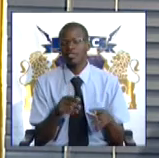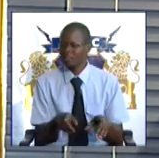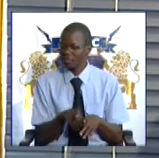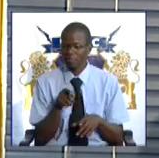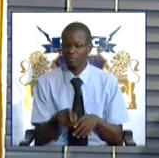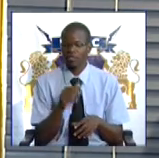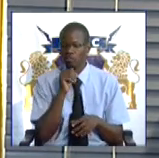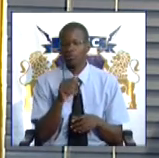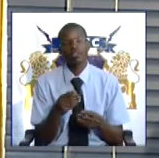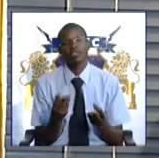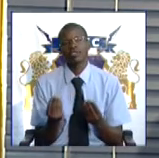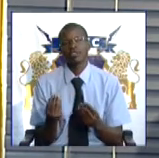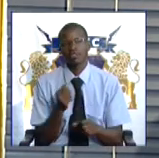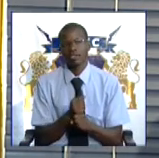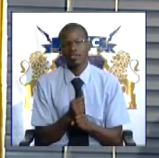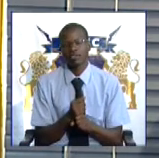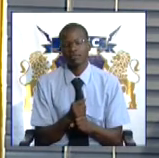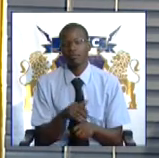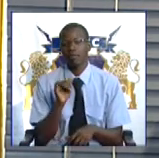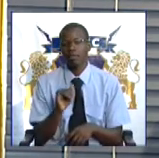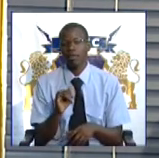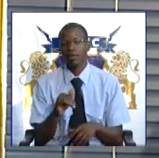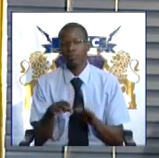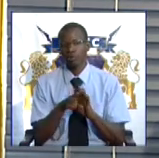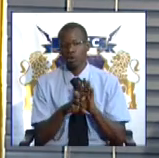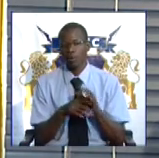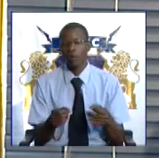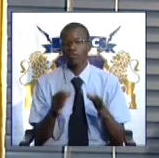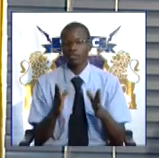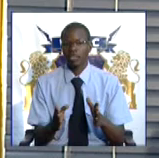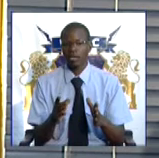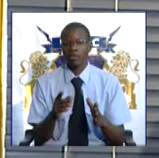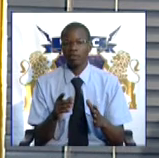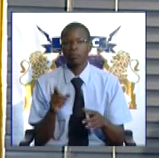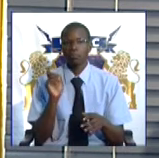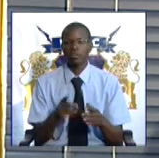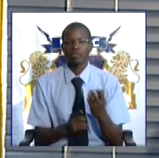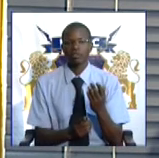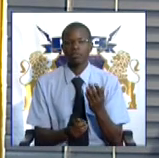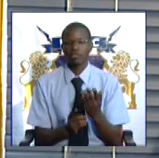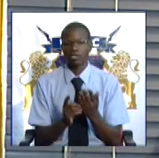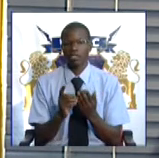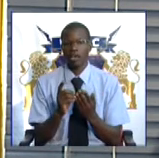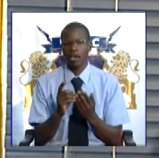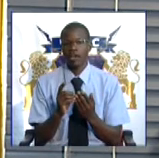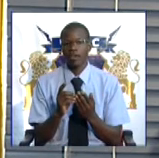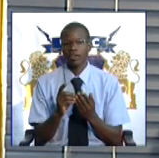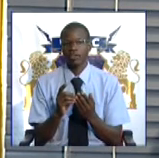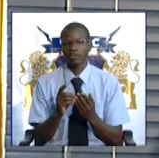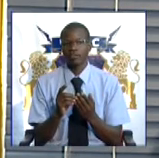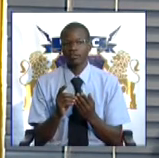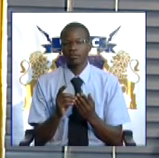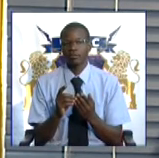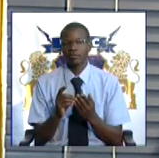The program officer will also be required to design appropriate and realistic scenarios and progressively